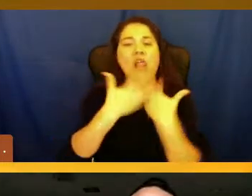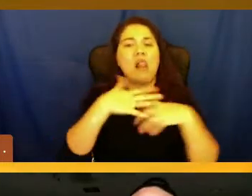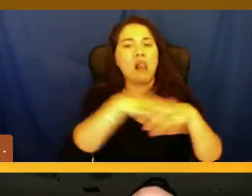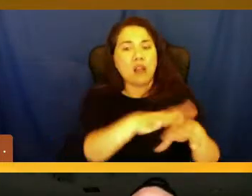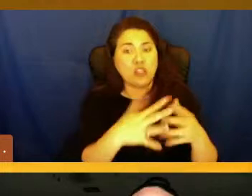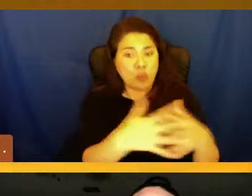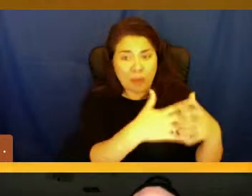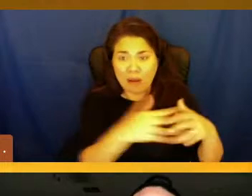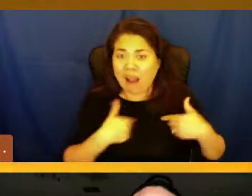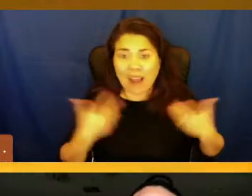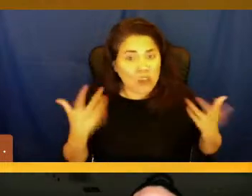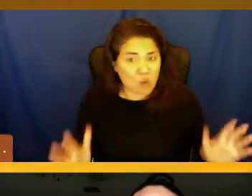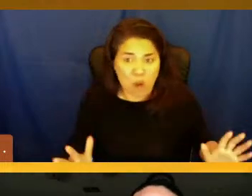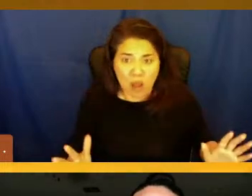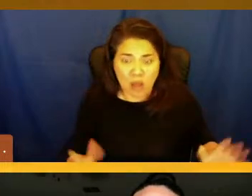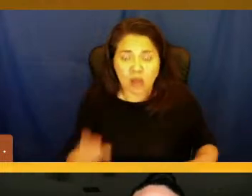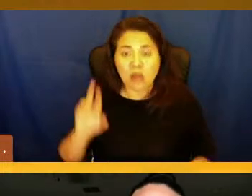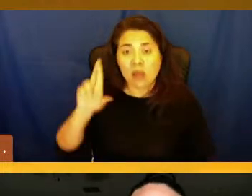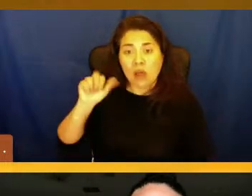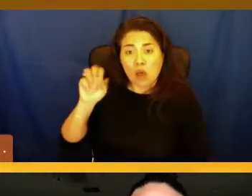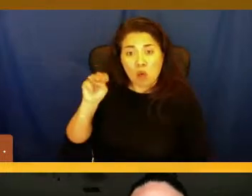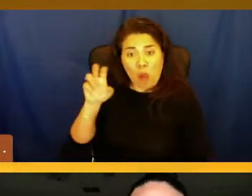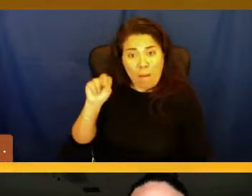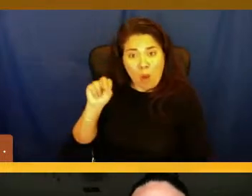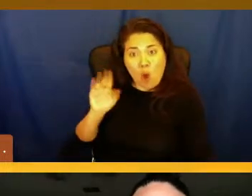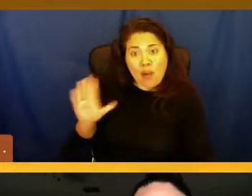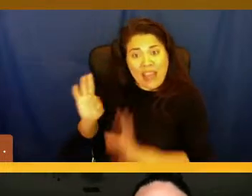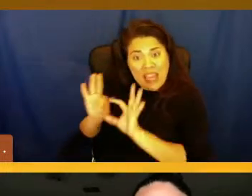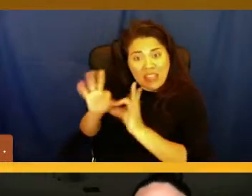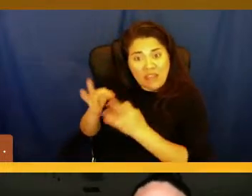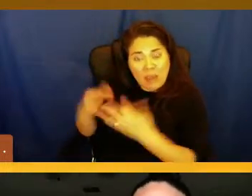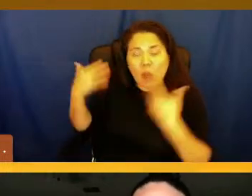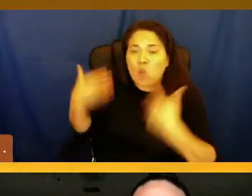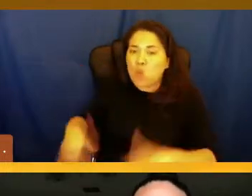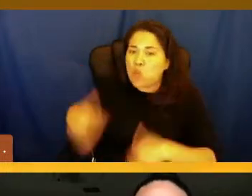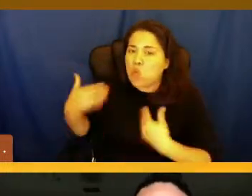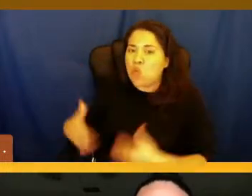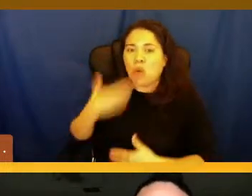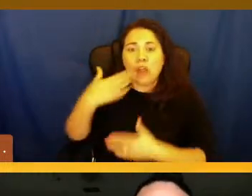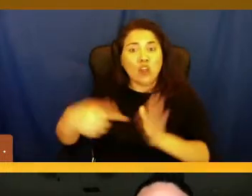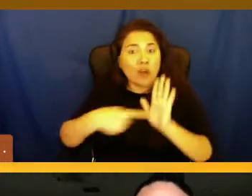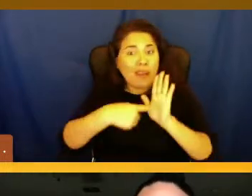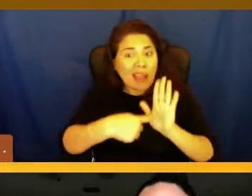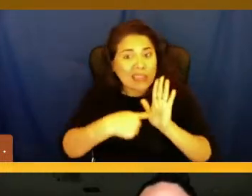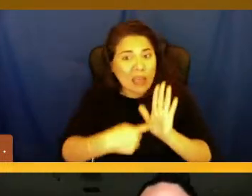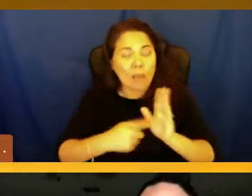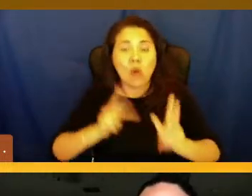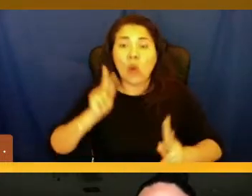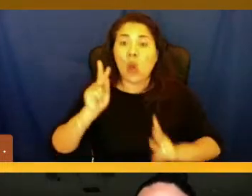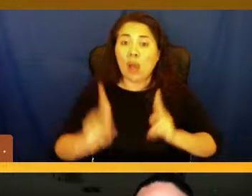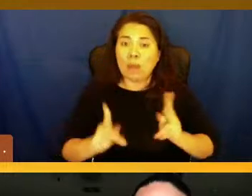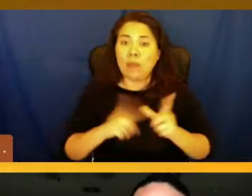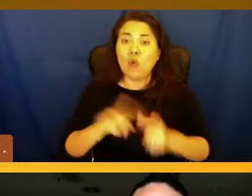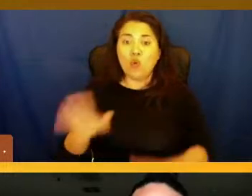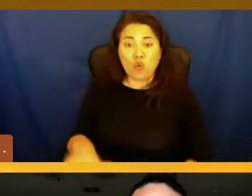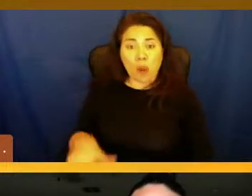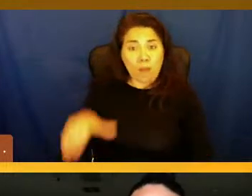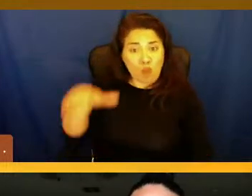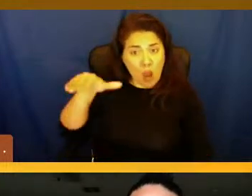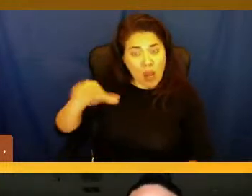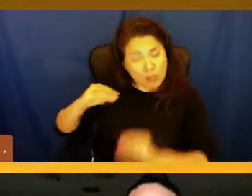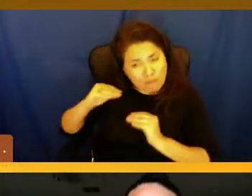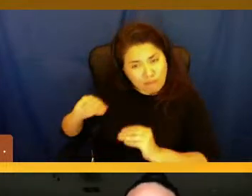even Ramon's family is a very good example of people who have been brought up in the